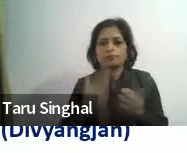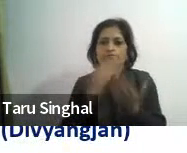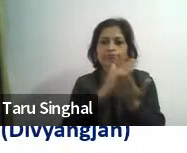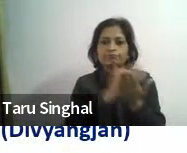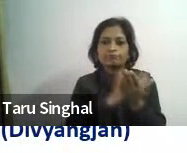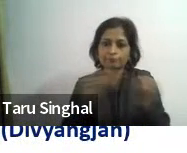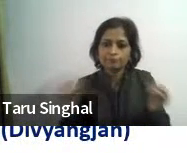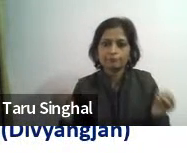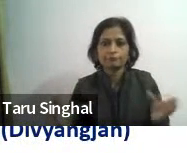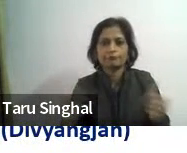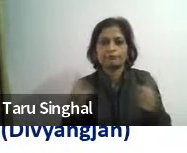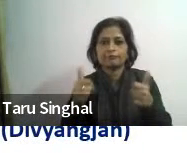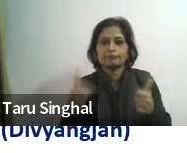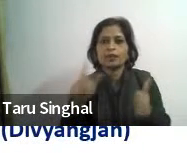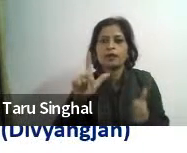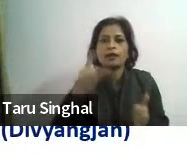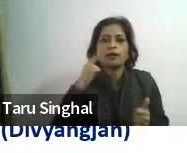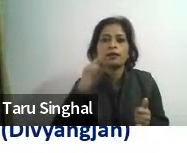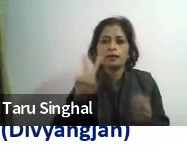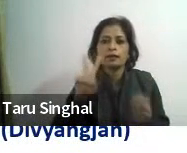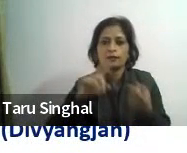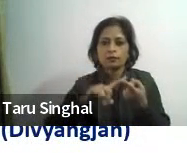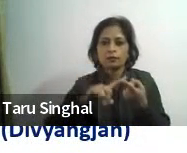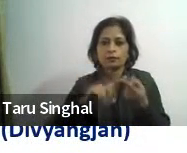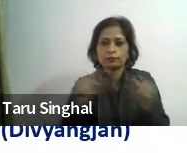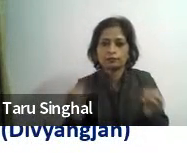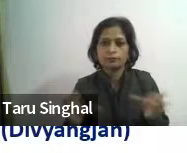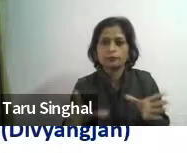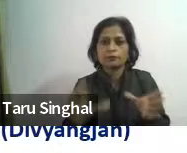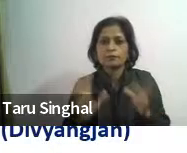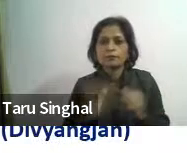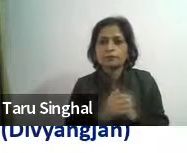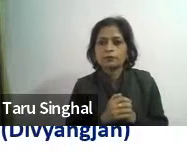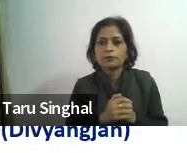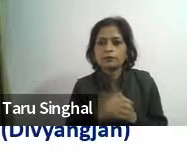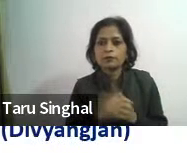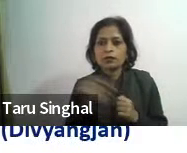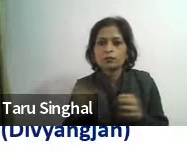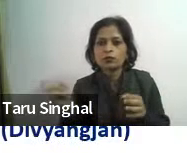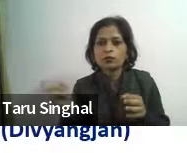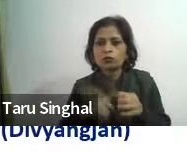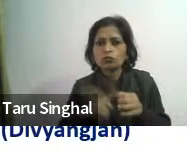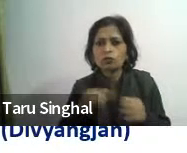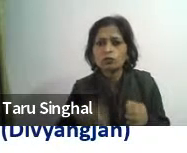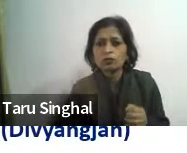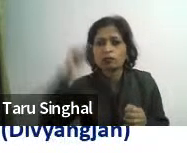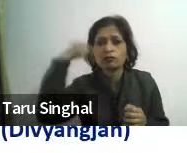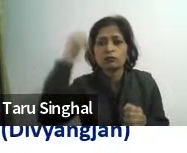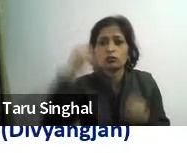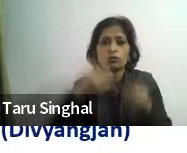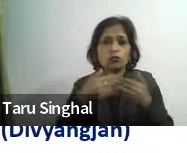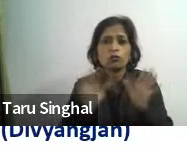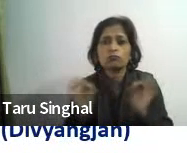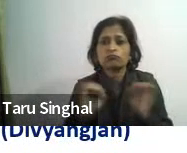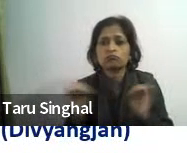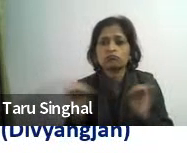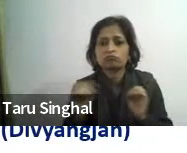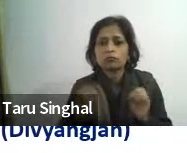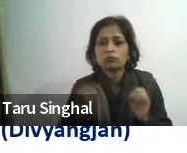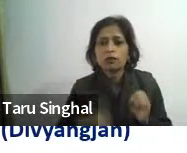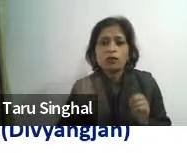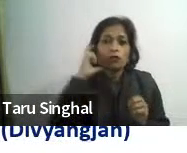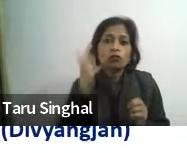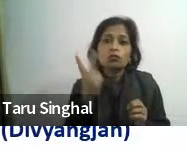started. You have to let me in on my other device, otherwise my video will not be on.